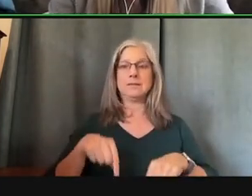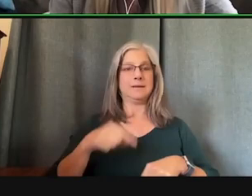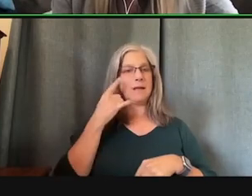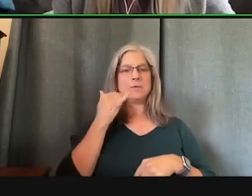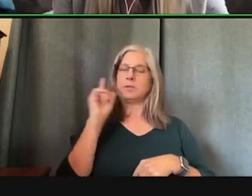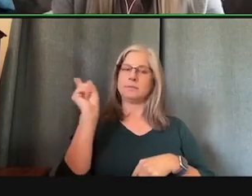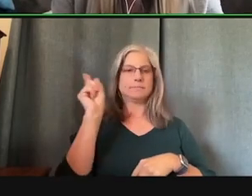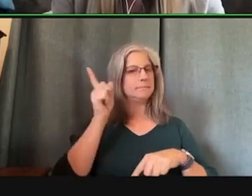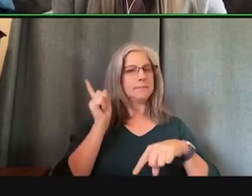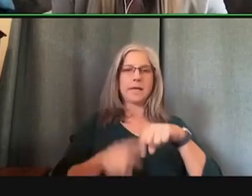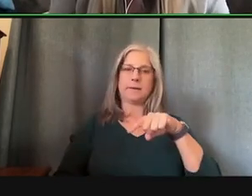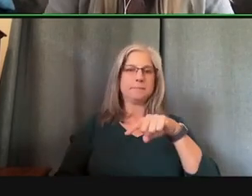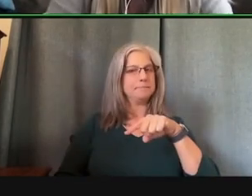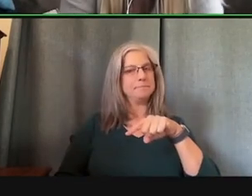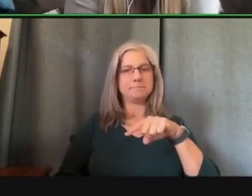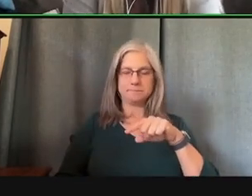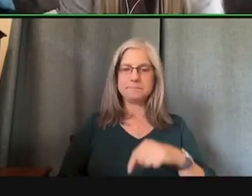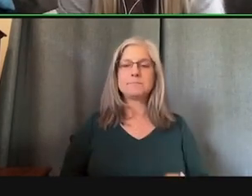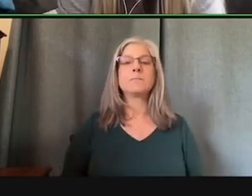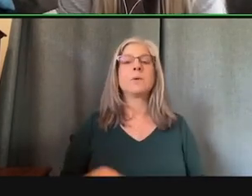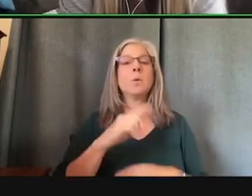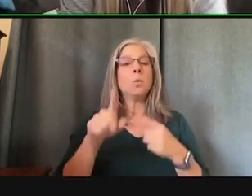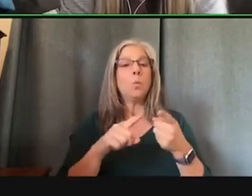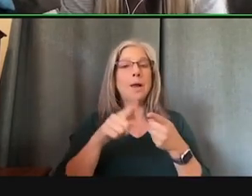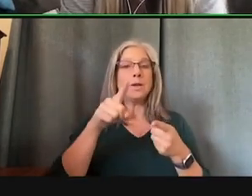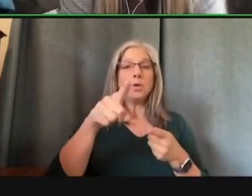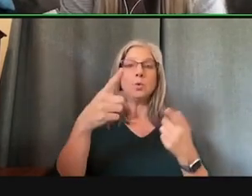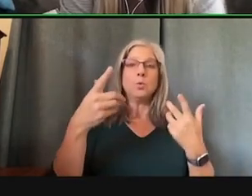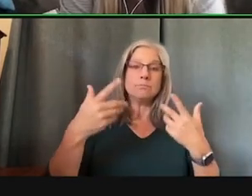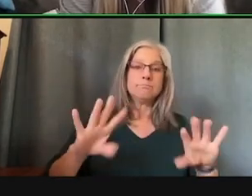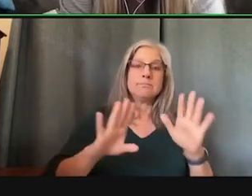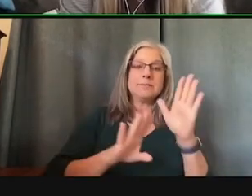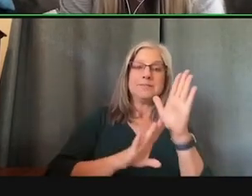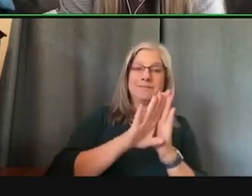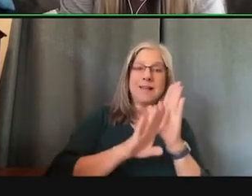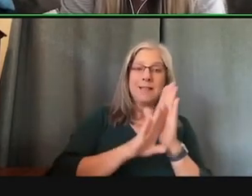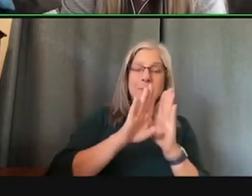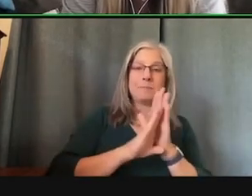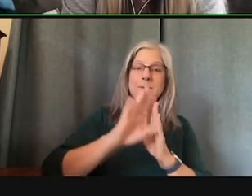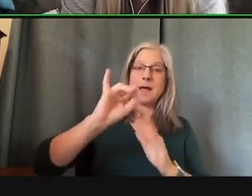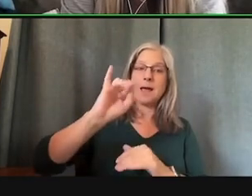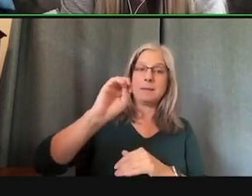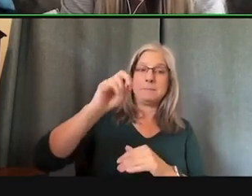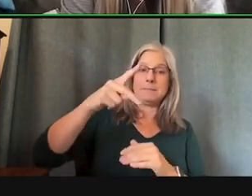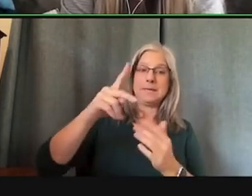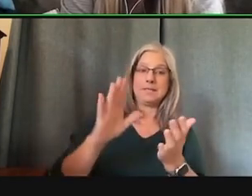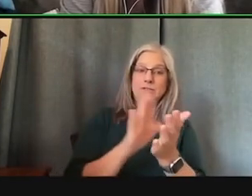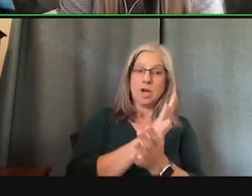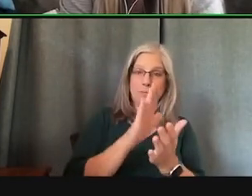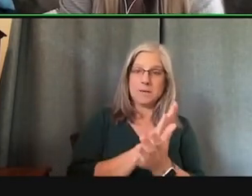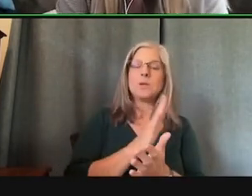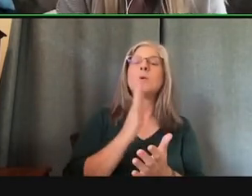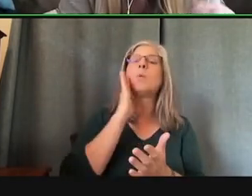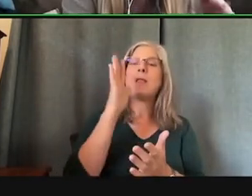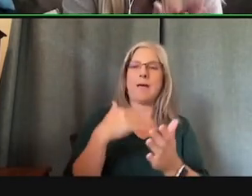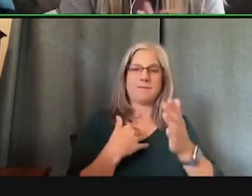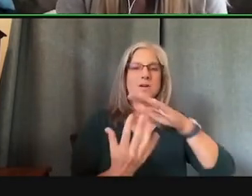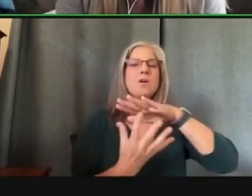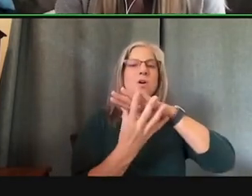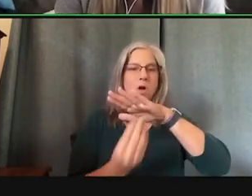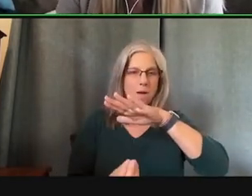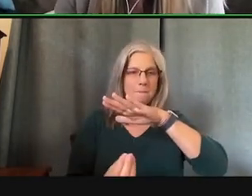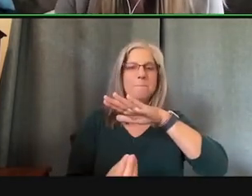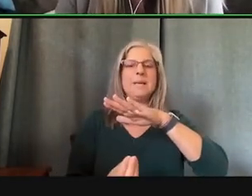the case. So when you have developed the entire IEP document, you're going to get a copy of it in